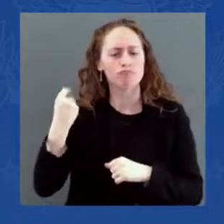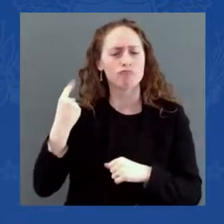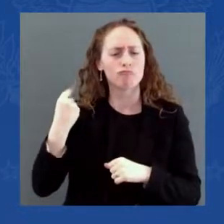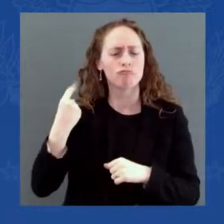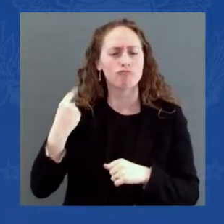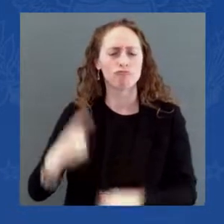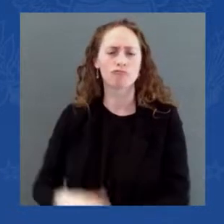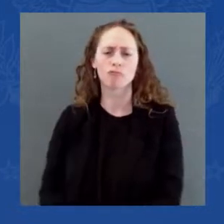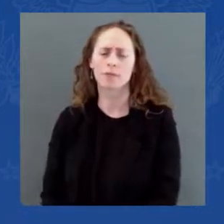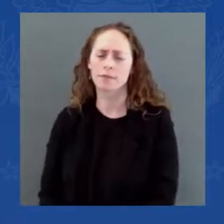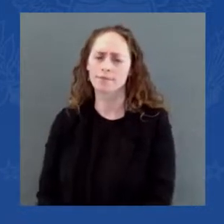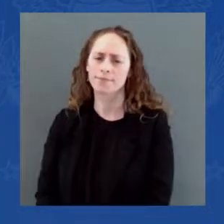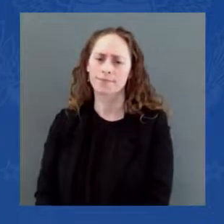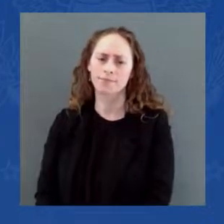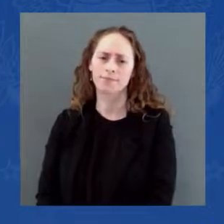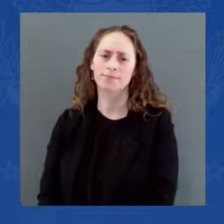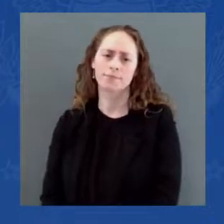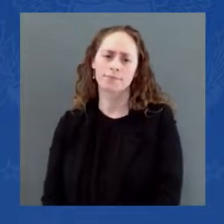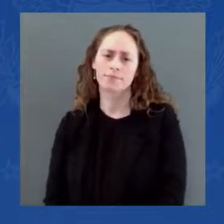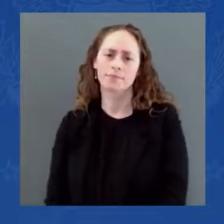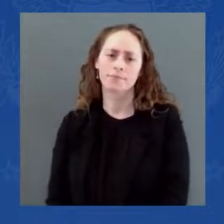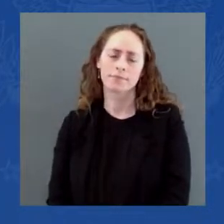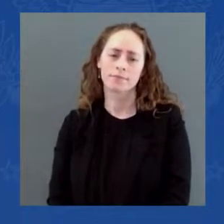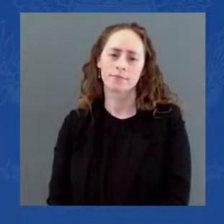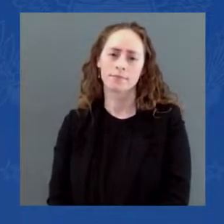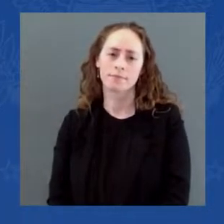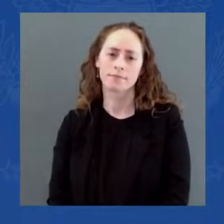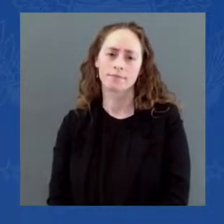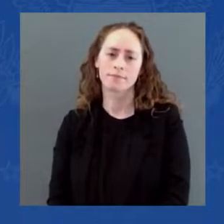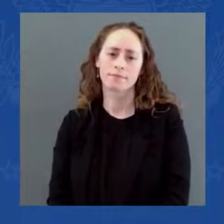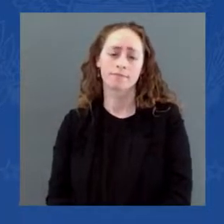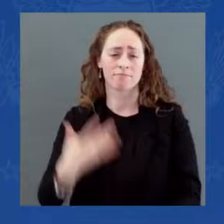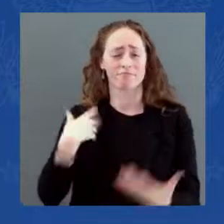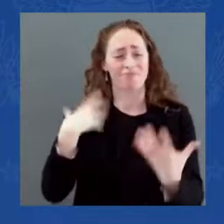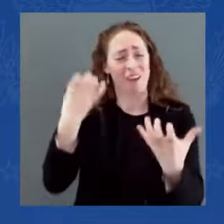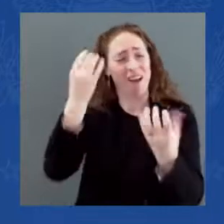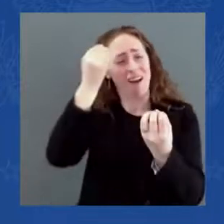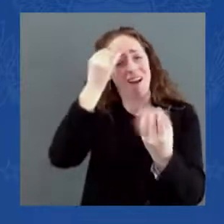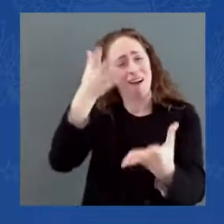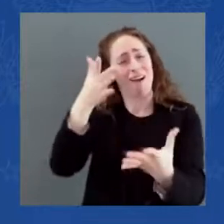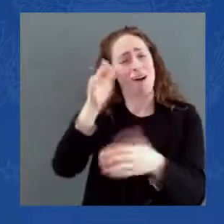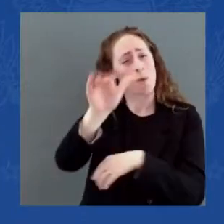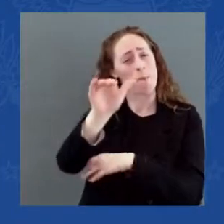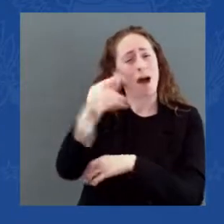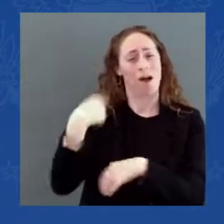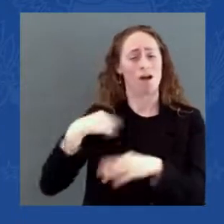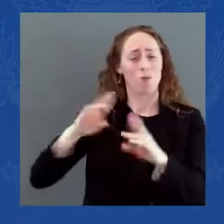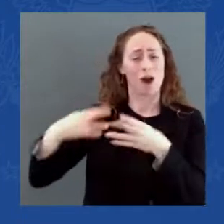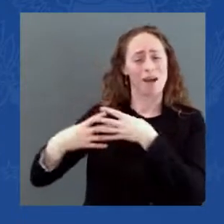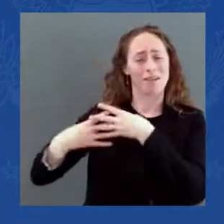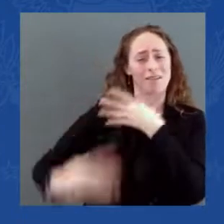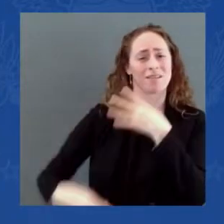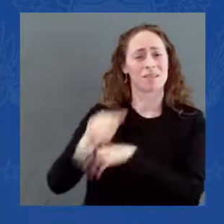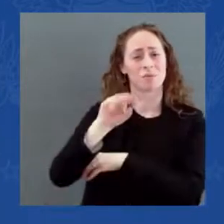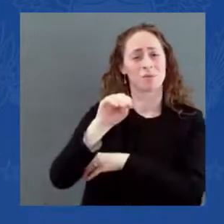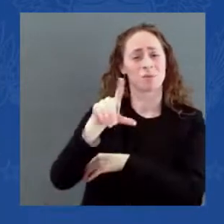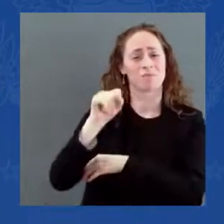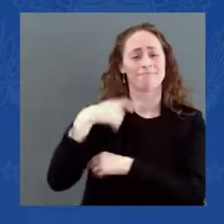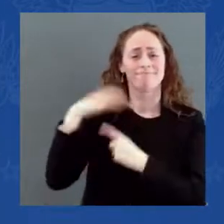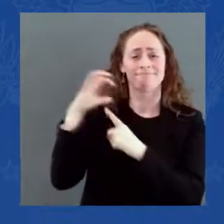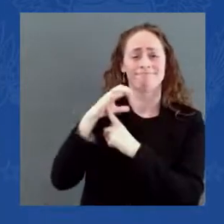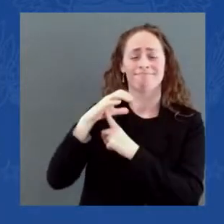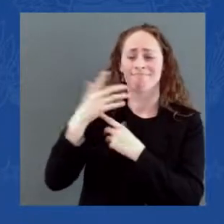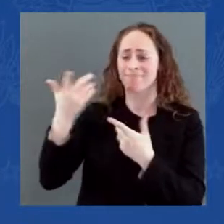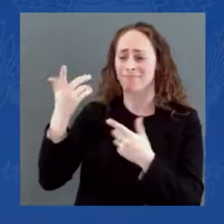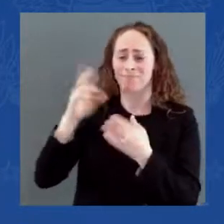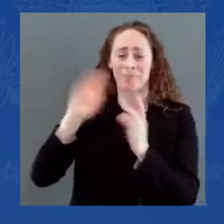the world, and the best medicine, and the best scientists in the world. We're going to fight this variant with science and speed, not